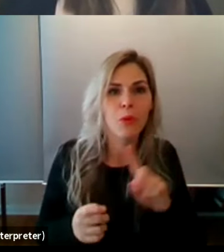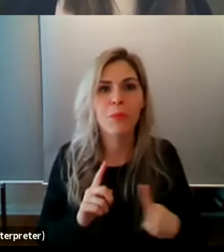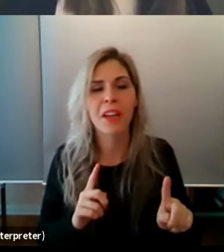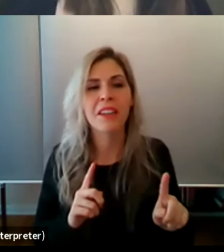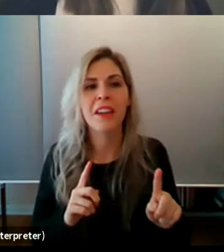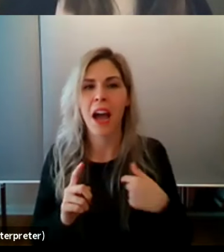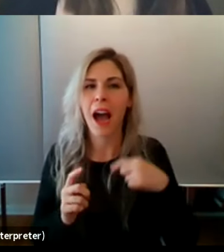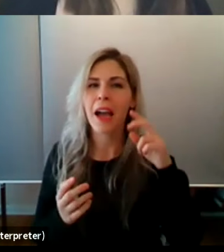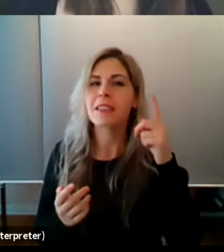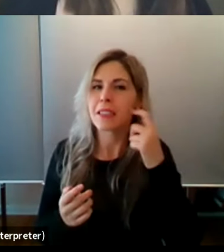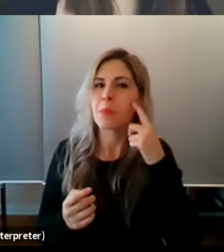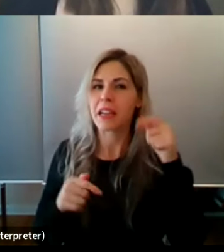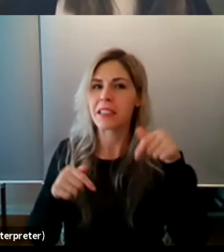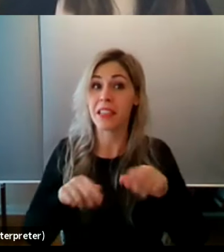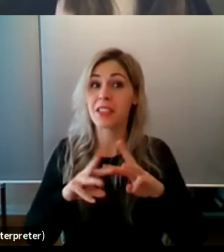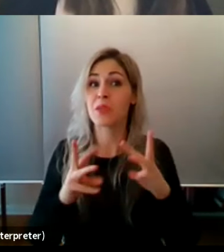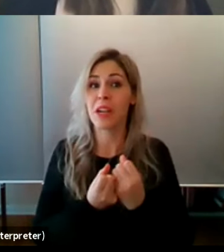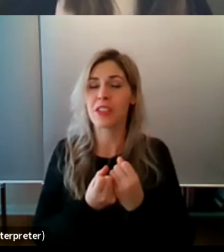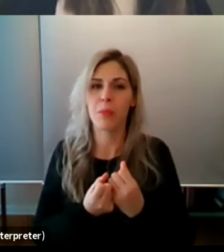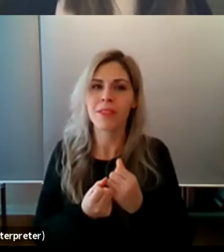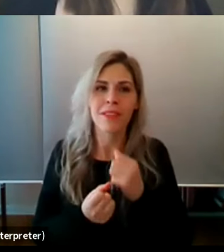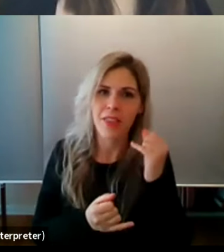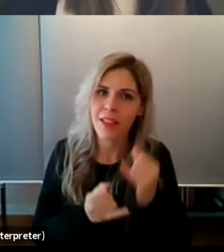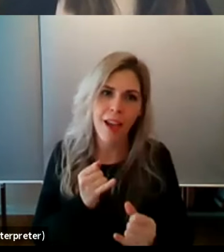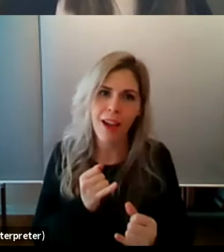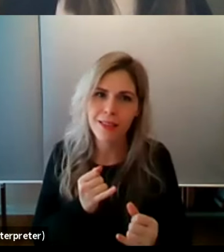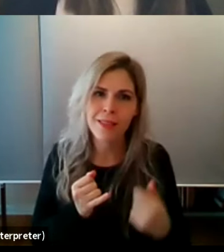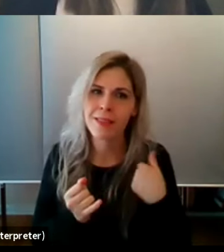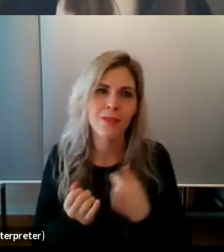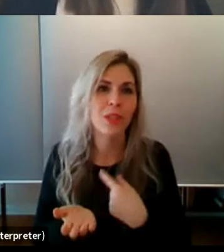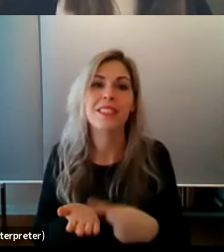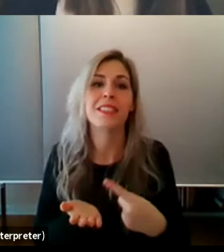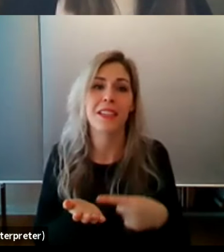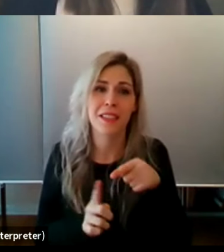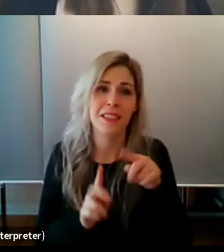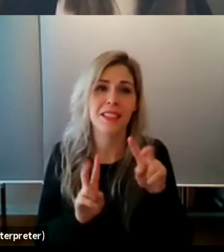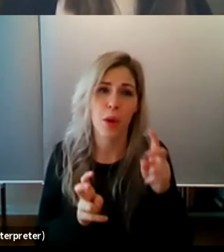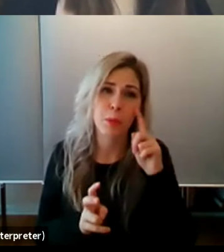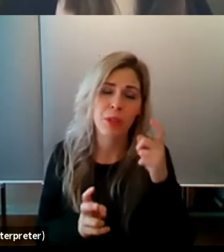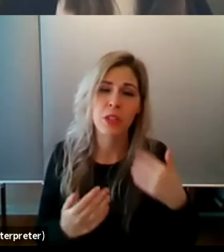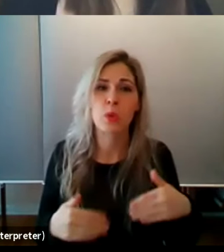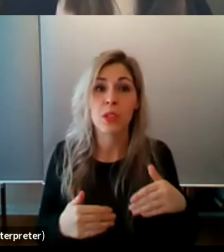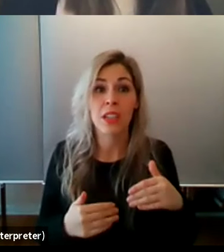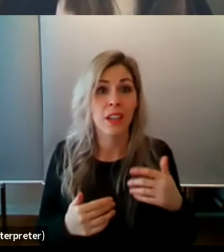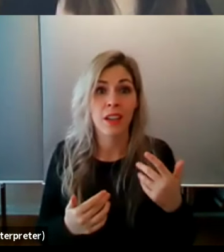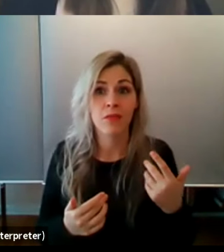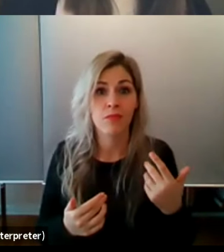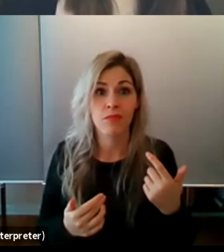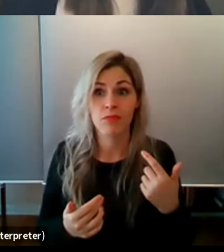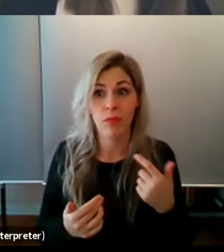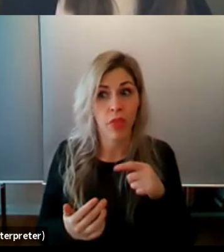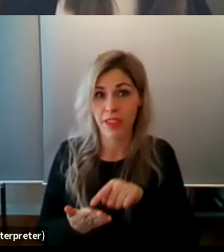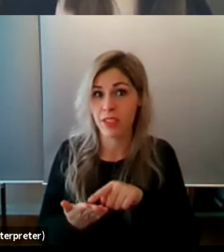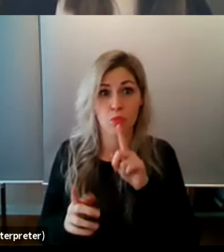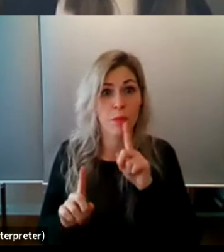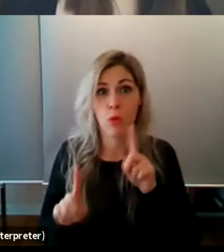this won't be the last webinar that we do on this topic, because if we found anything out from this report